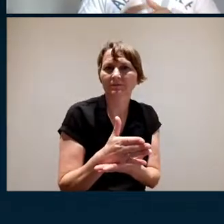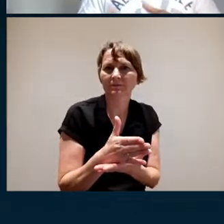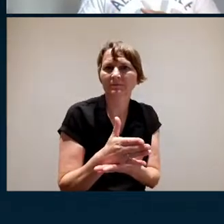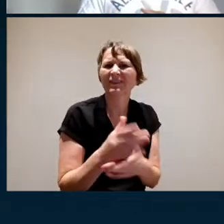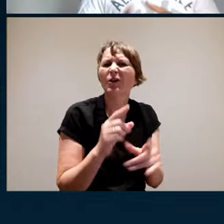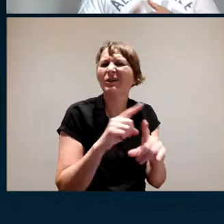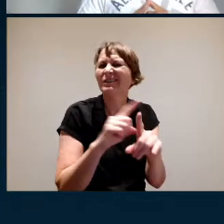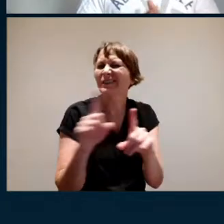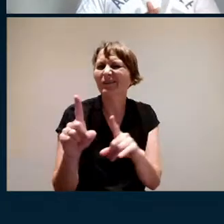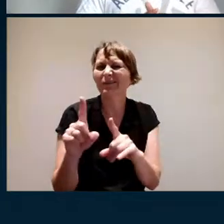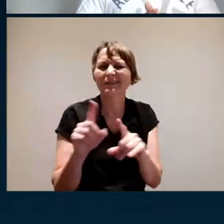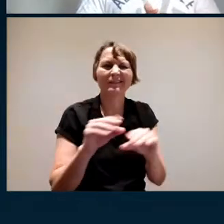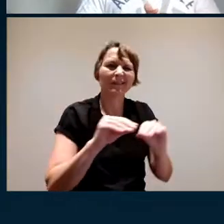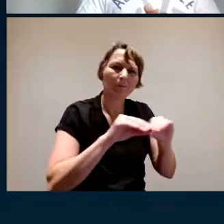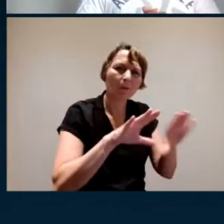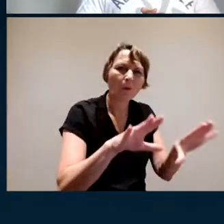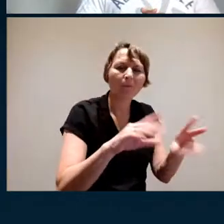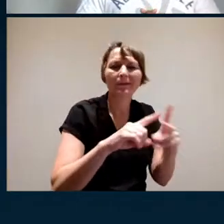or service principle